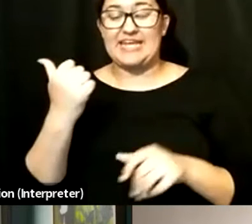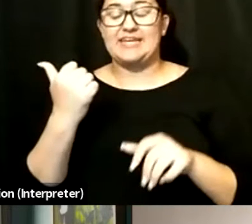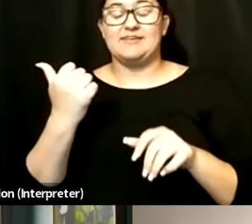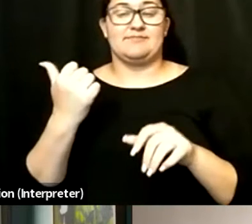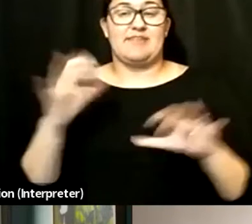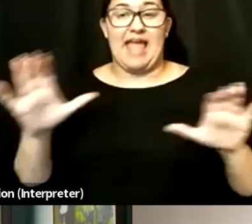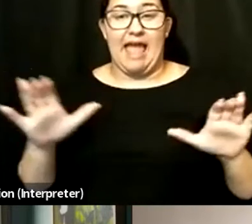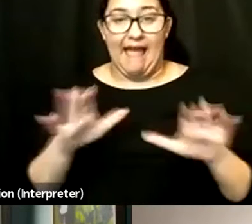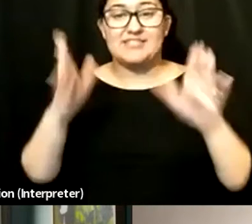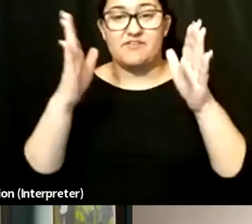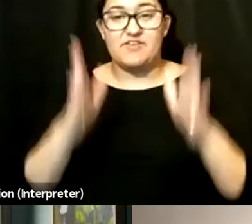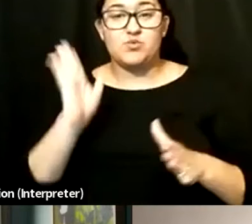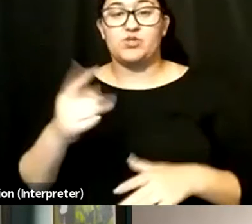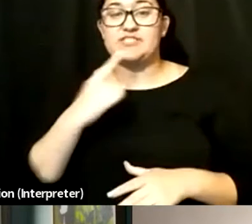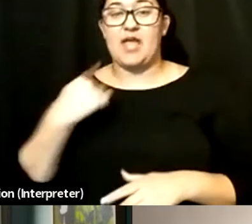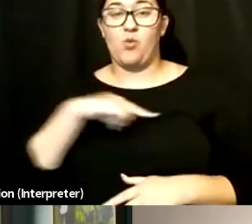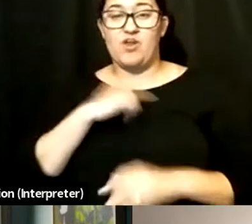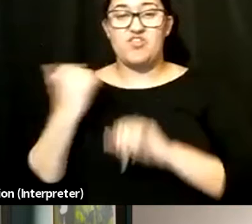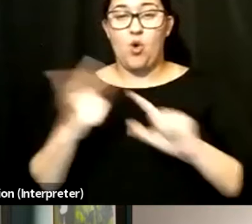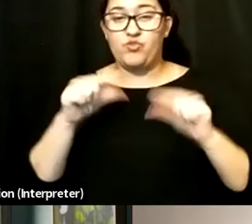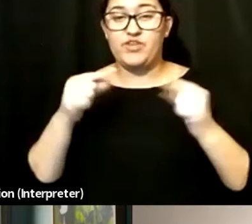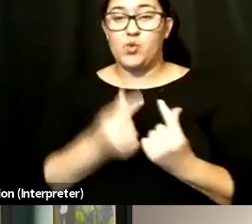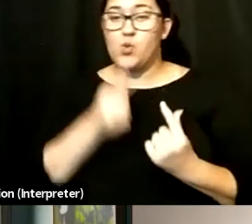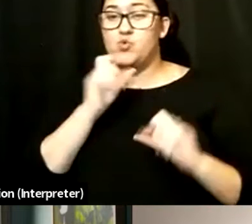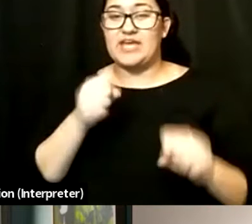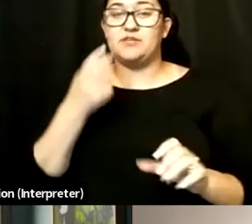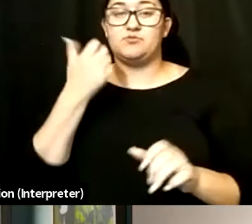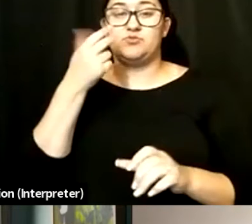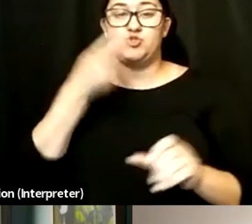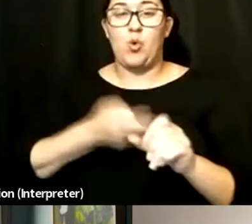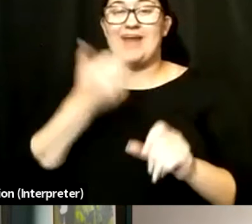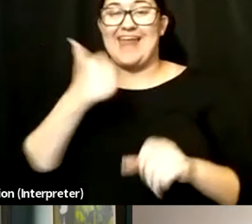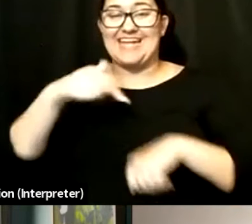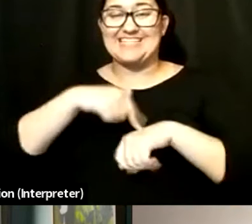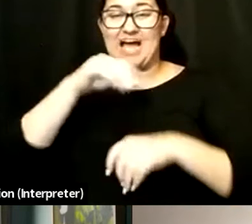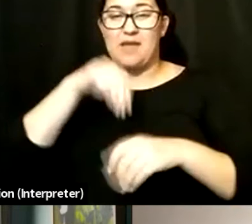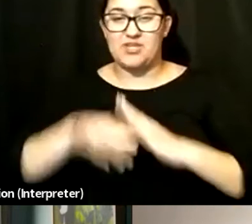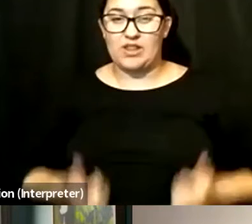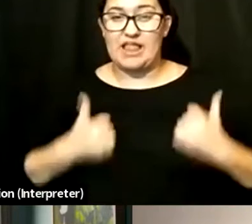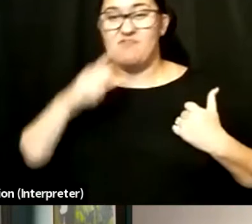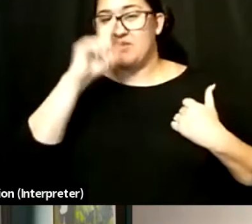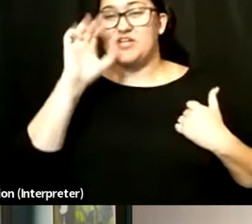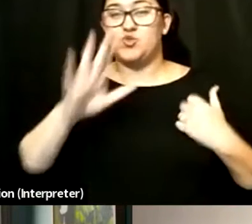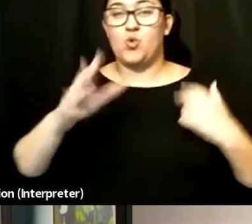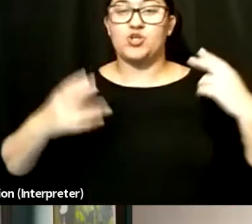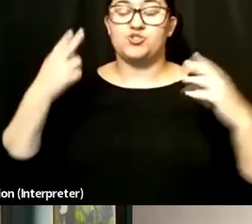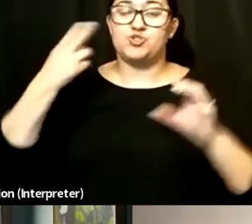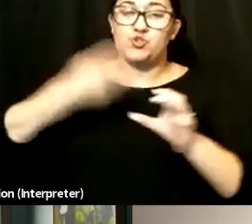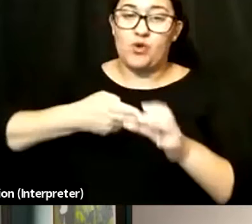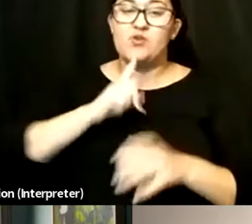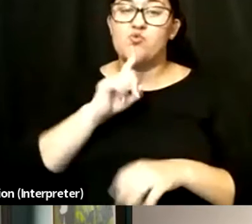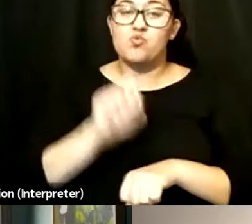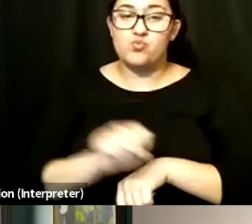it's true. We're the only group that you can join at any time, and your likelihood of joining us really rests upon whether or not society deems